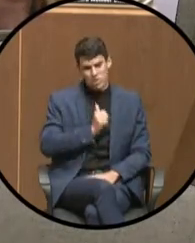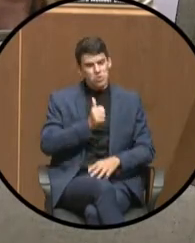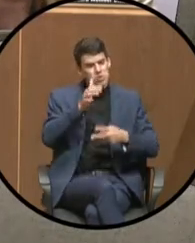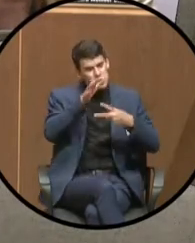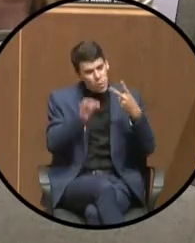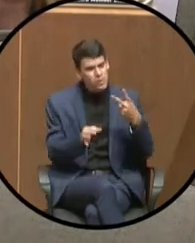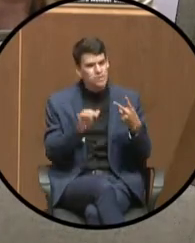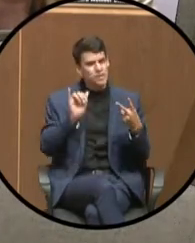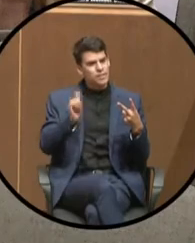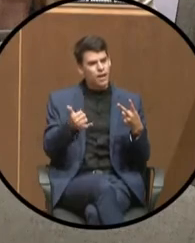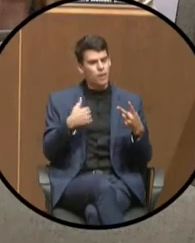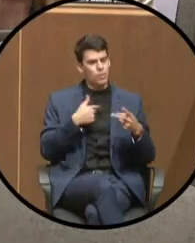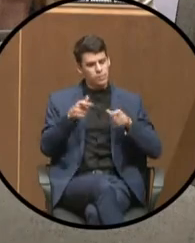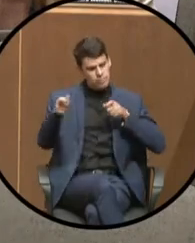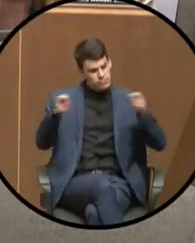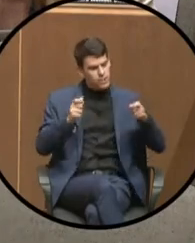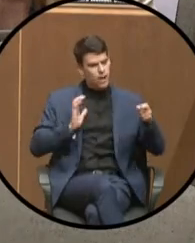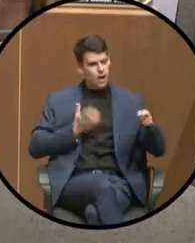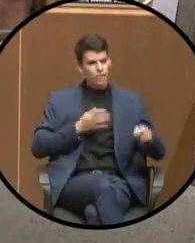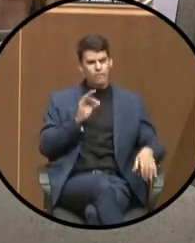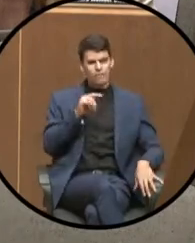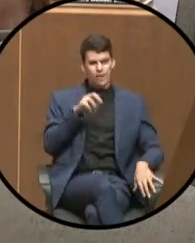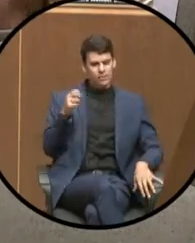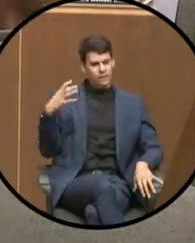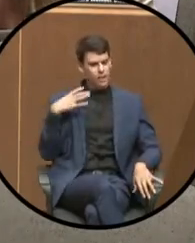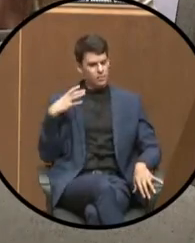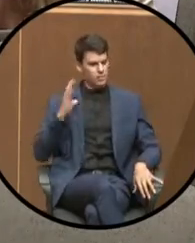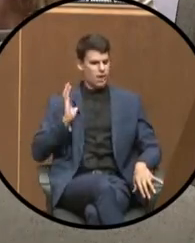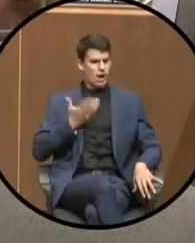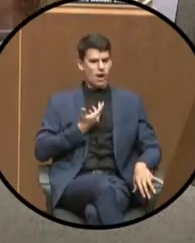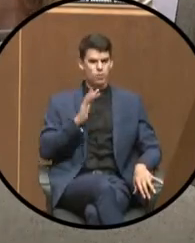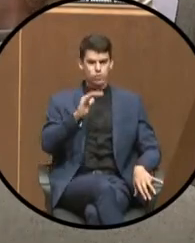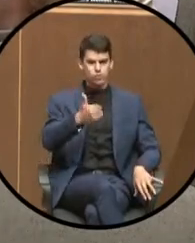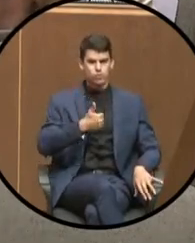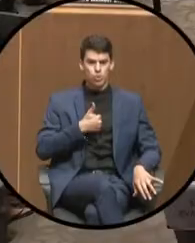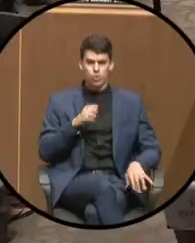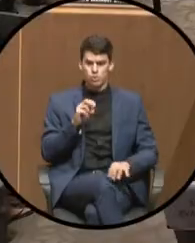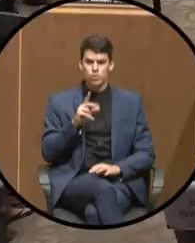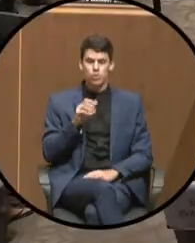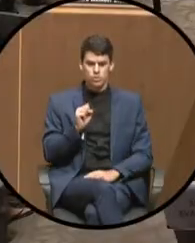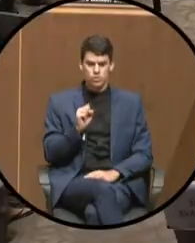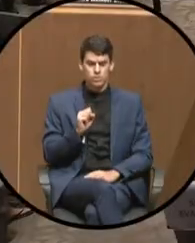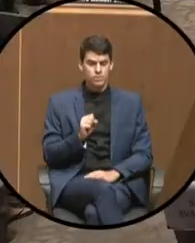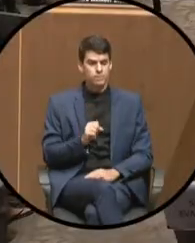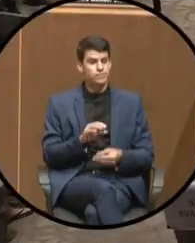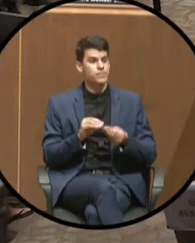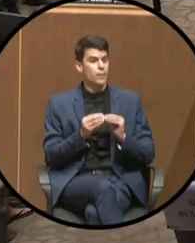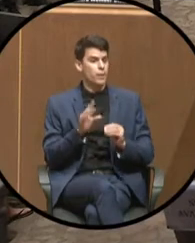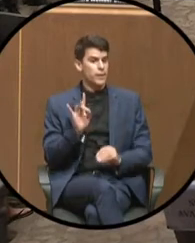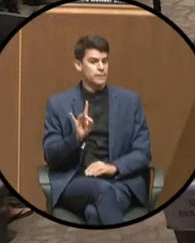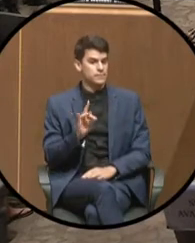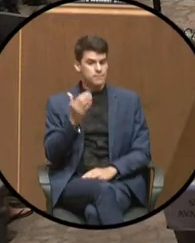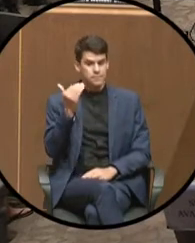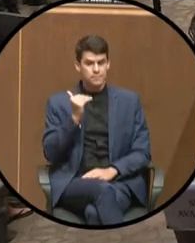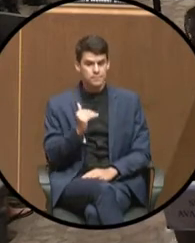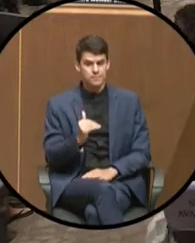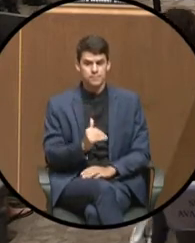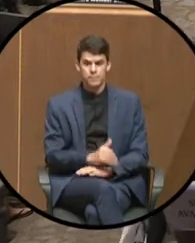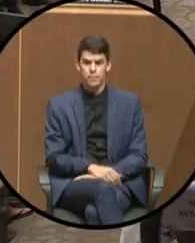master of our own fate and the captain of our own souls. All right, number 8, speaker number